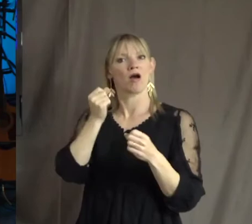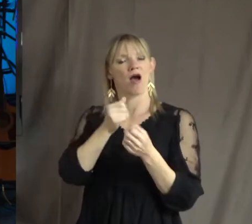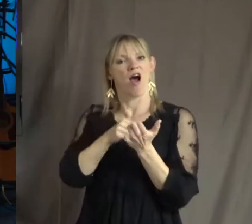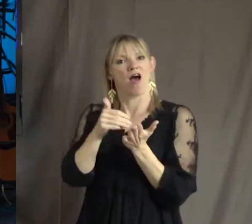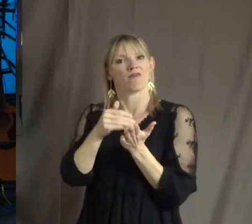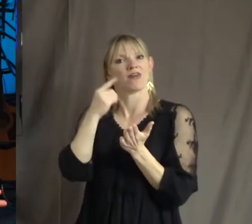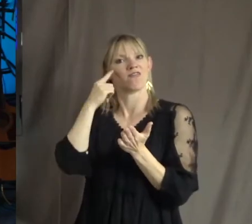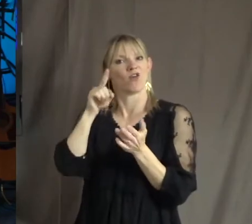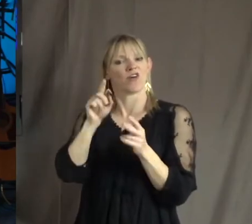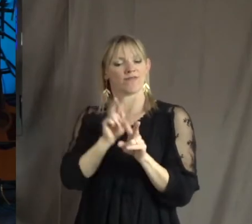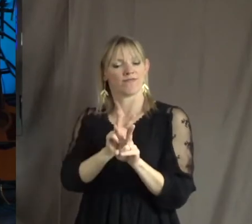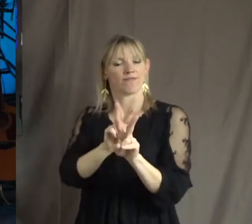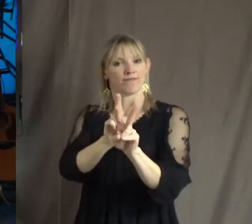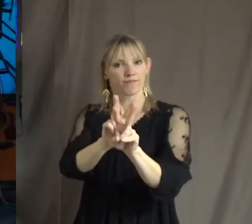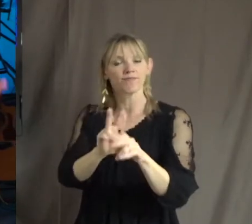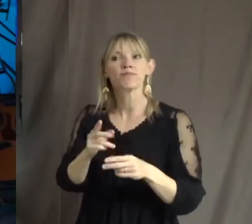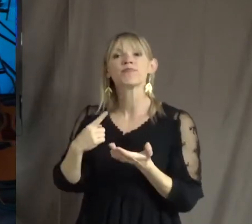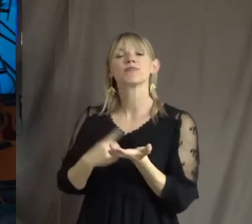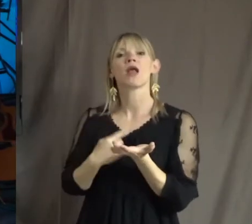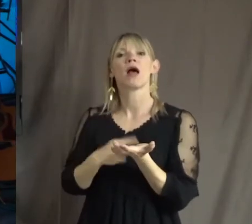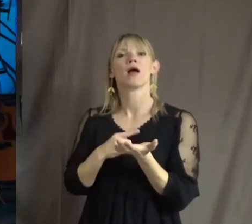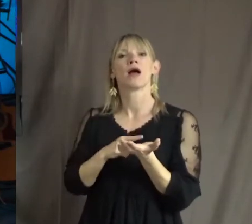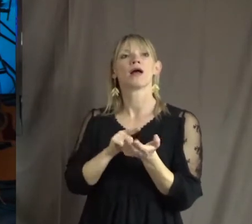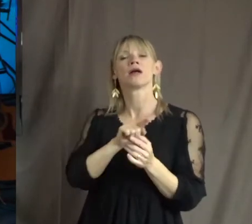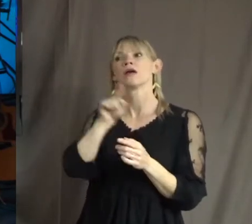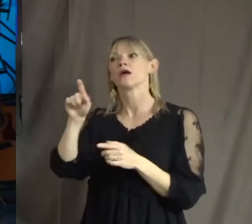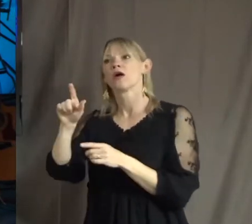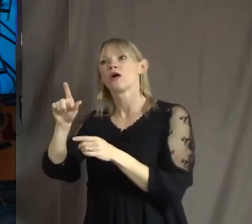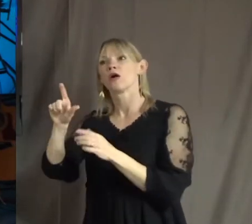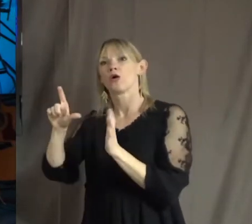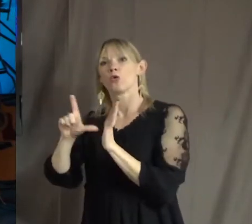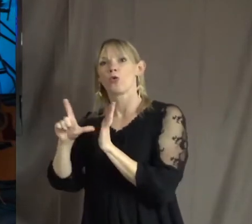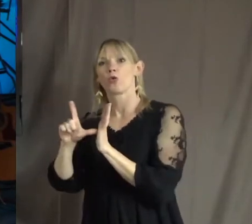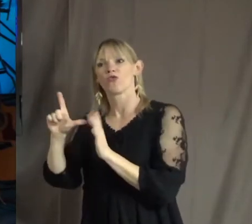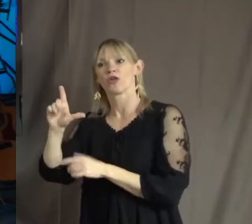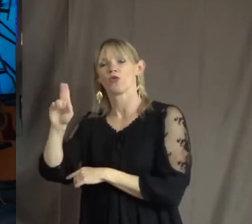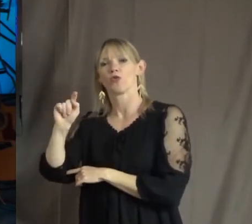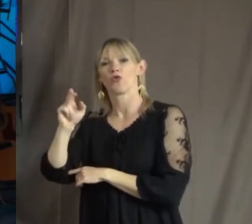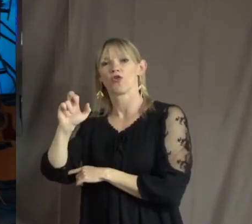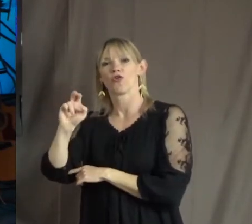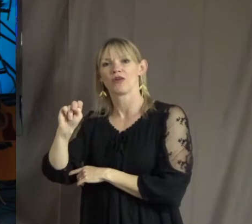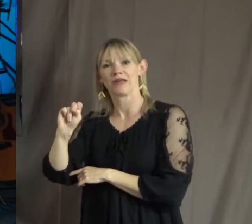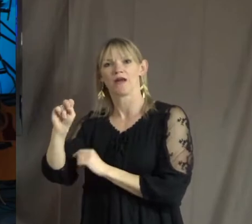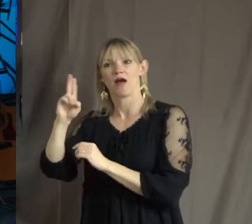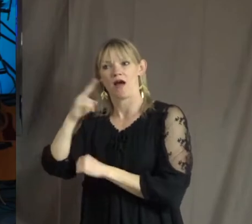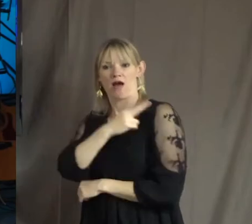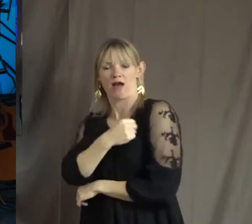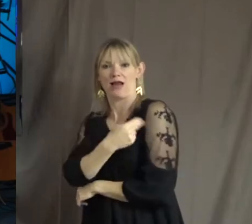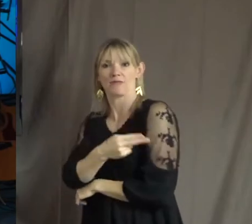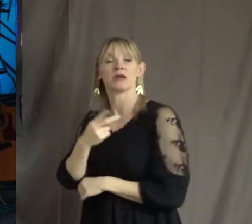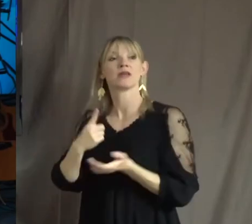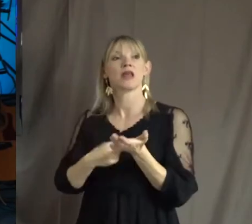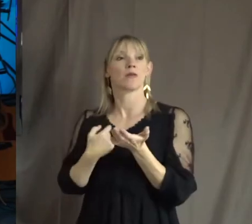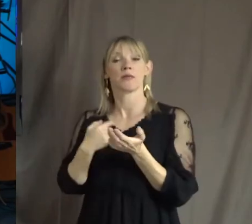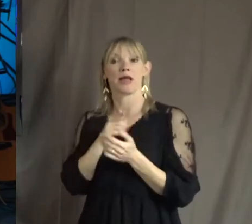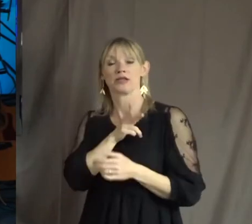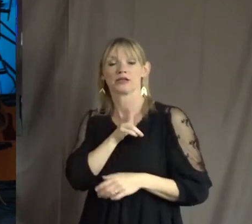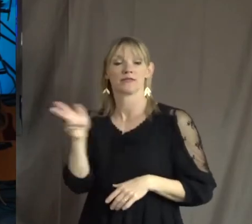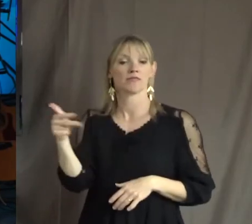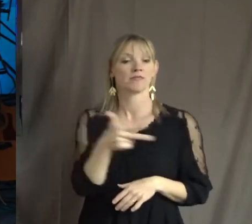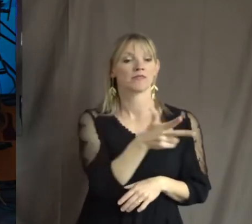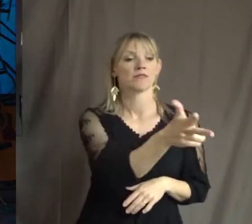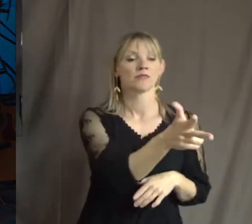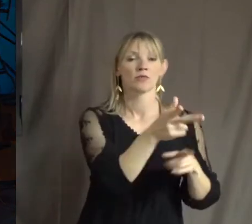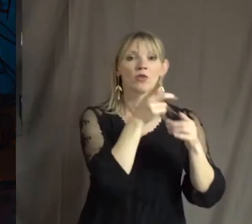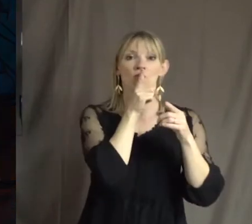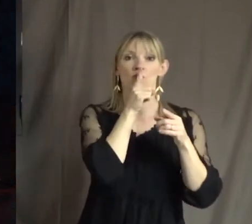but sometimes going back and forth to Lutheran Hospital, the medical center, or wherever, I'll just pull in there just to be quiet,